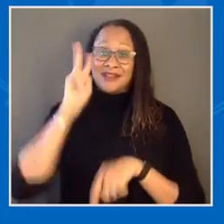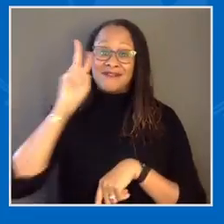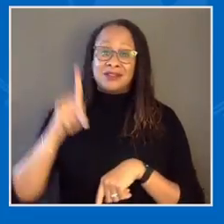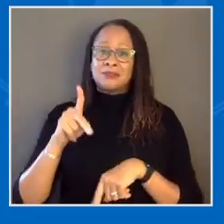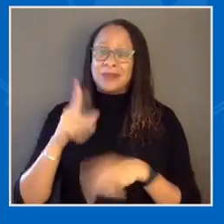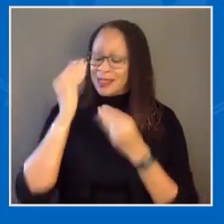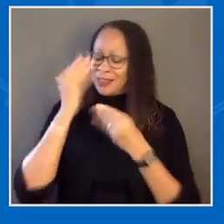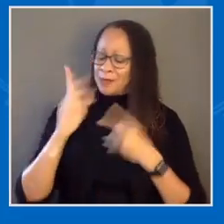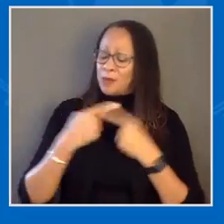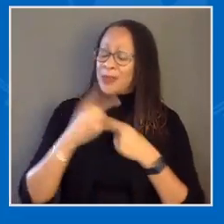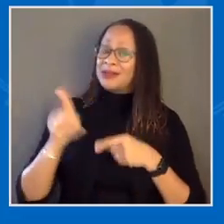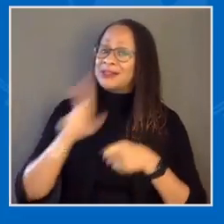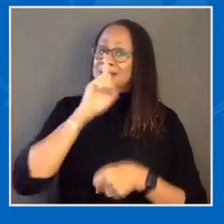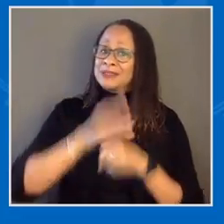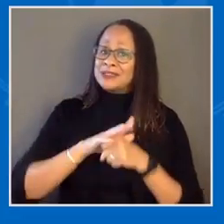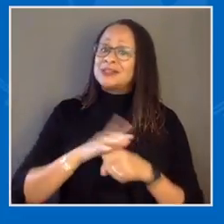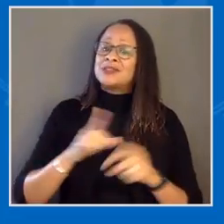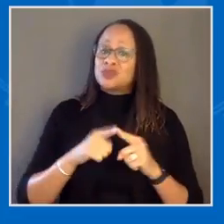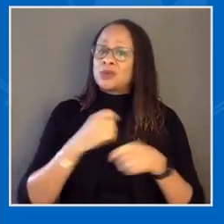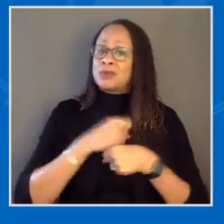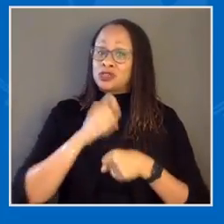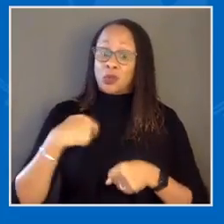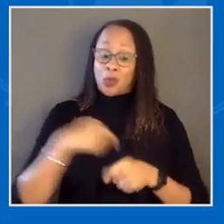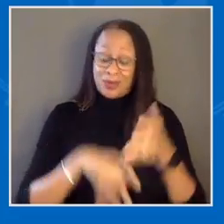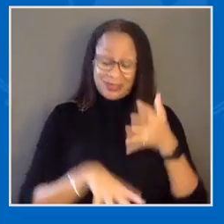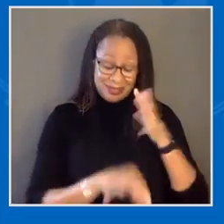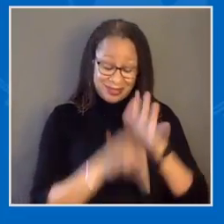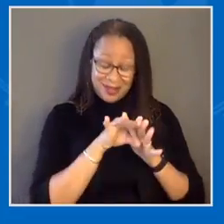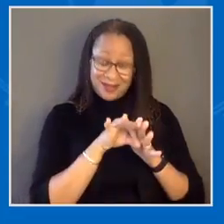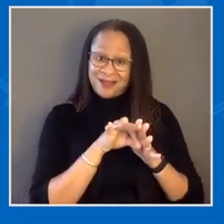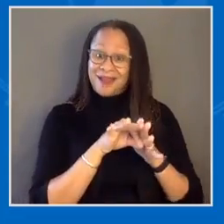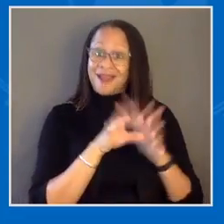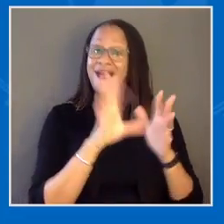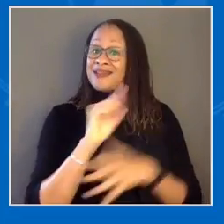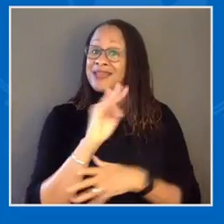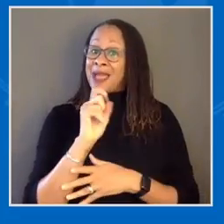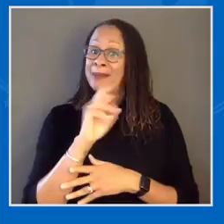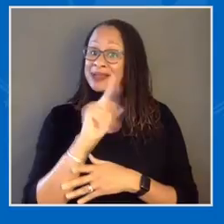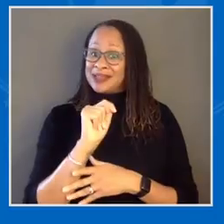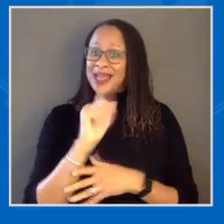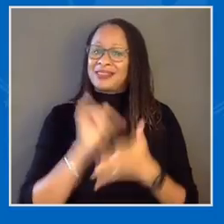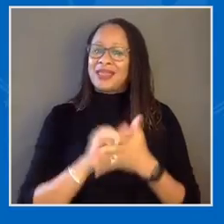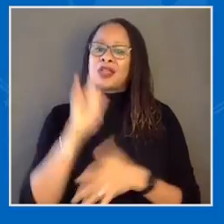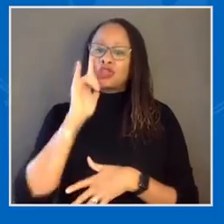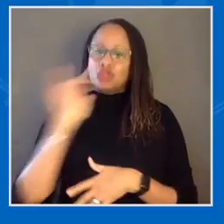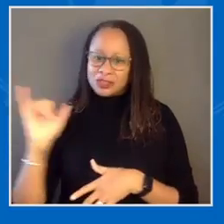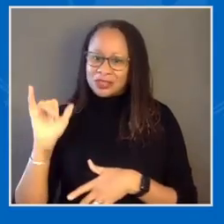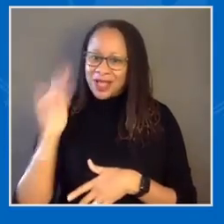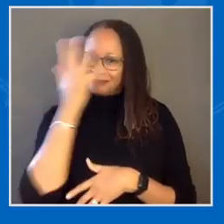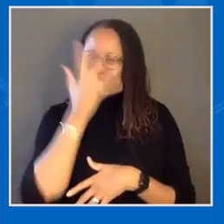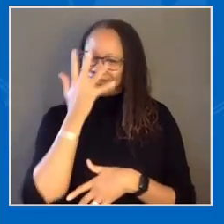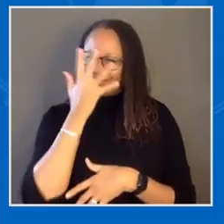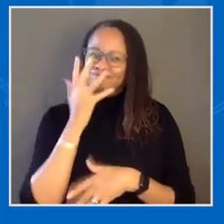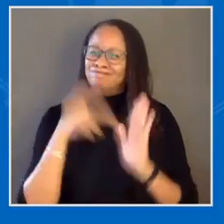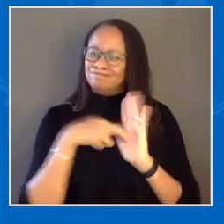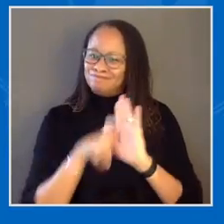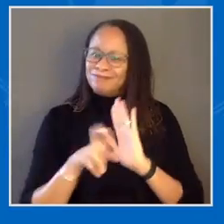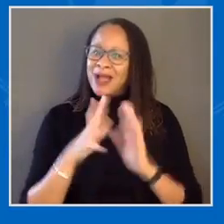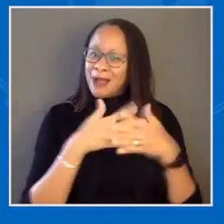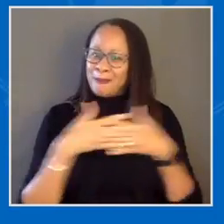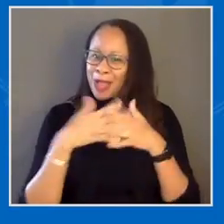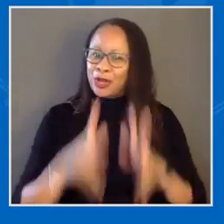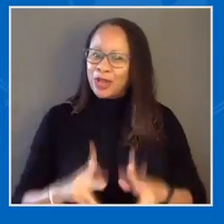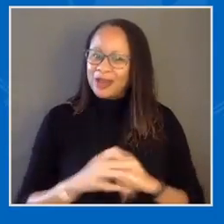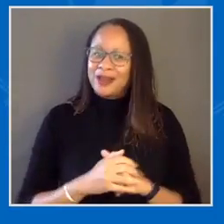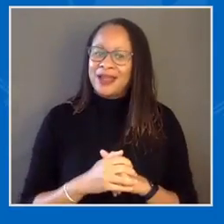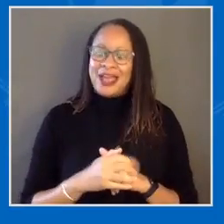commitment to making sure we selected a cabinet that looks like America, that reflects the best of